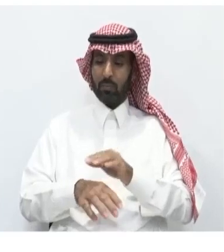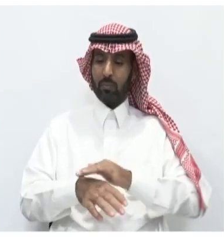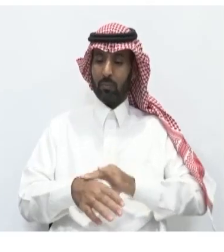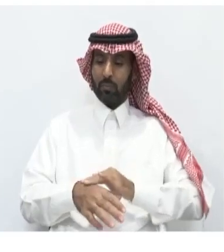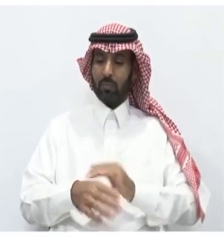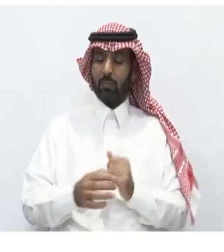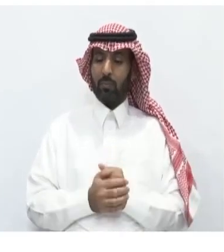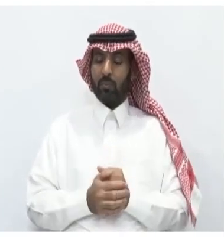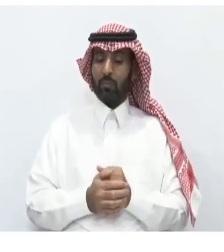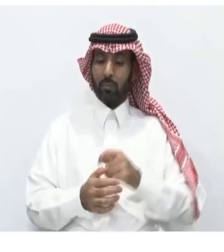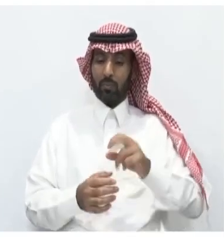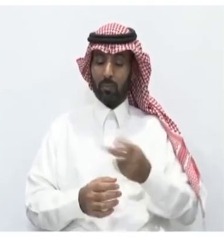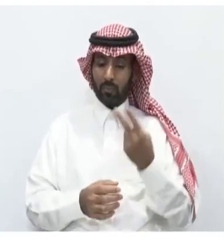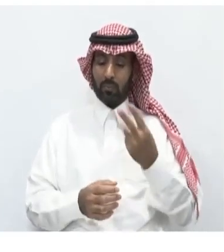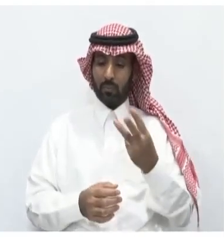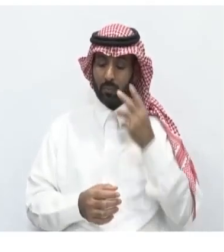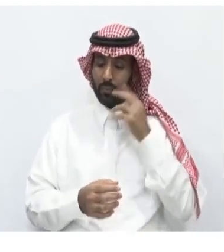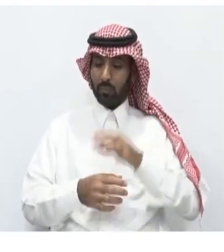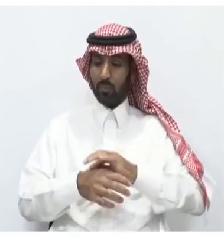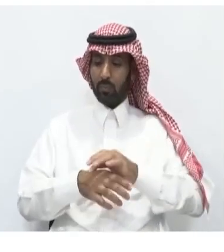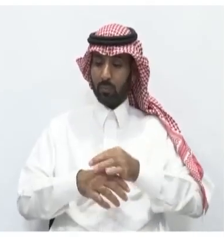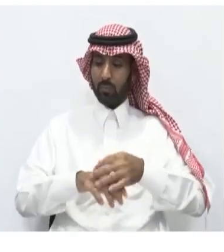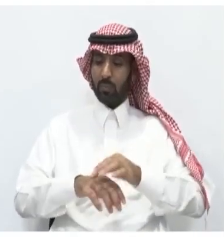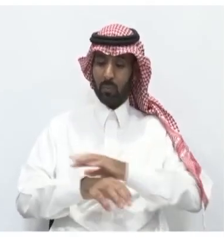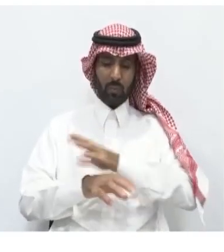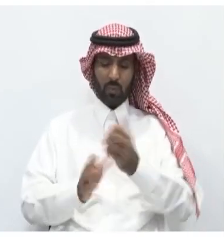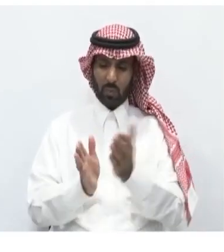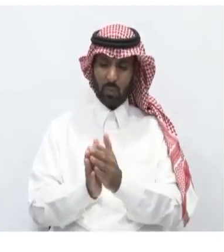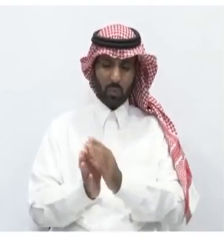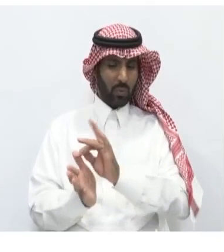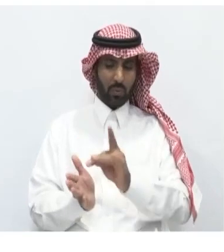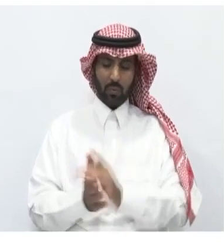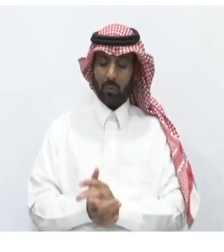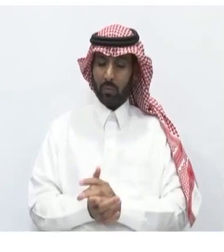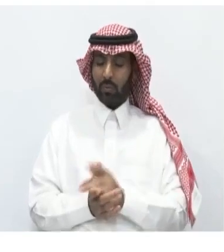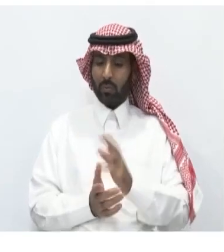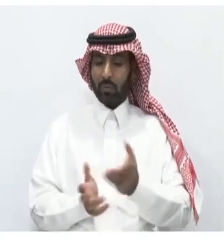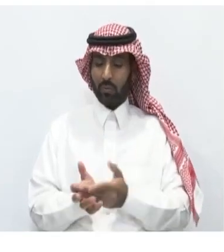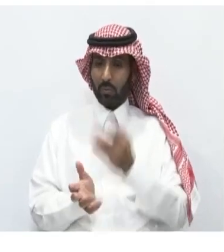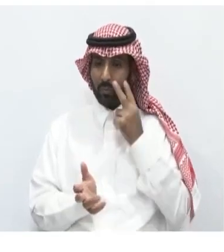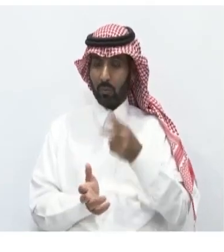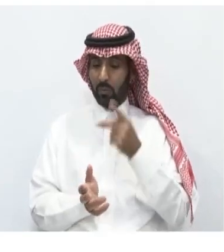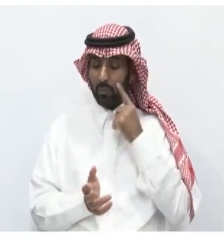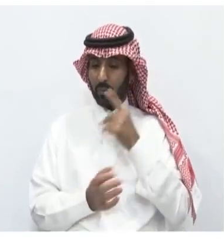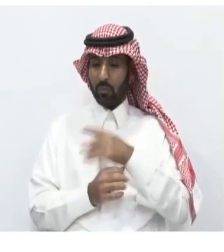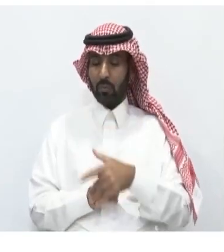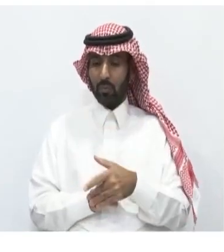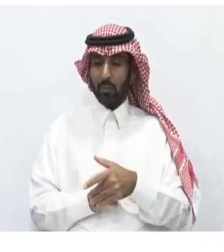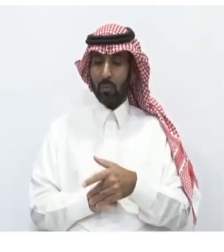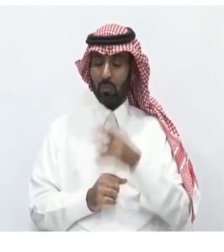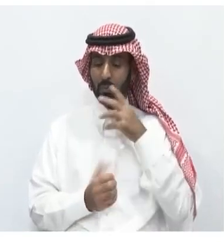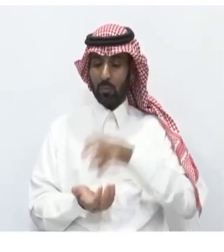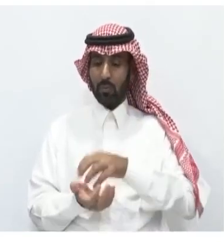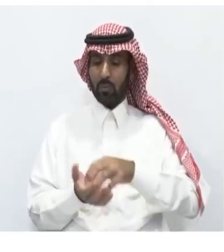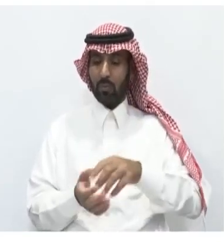However, just pack two or three bandages, not a whole box. Tweezers also come in handy for everything from